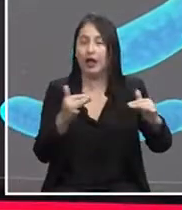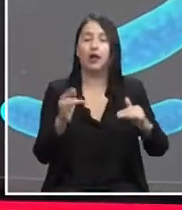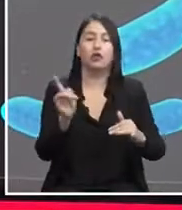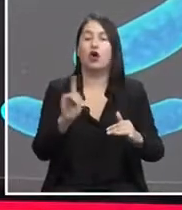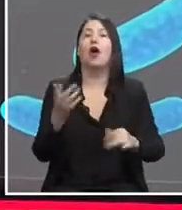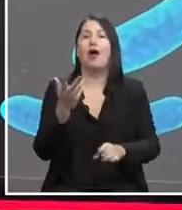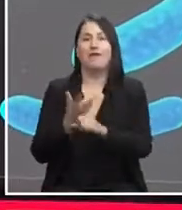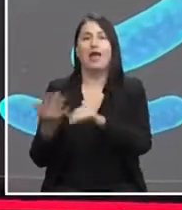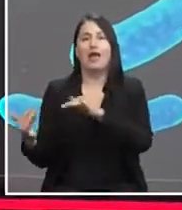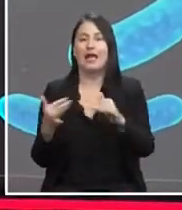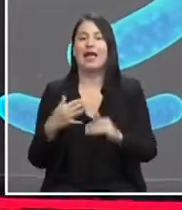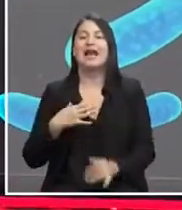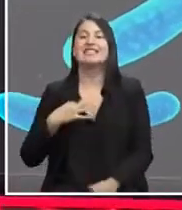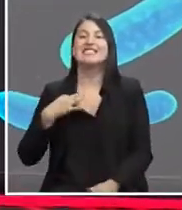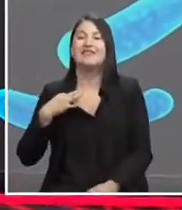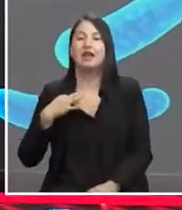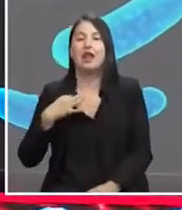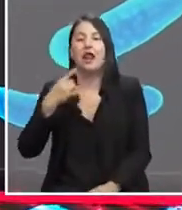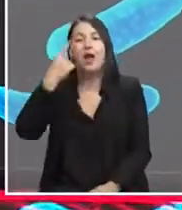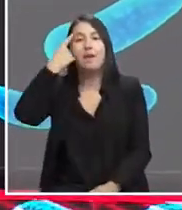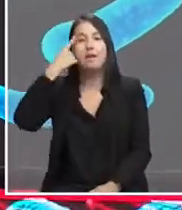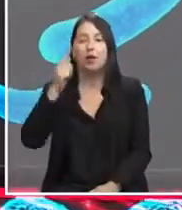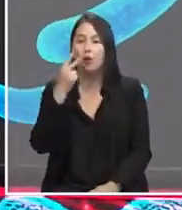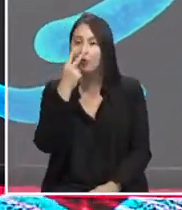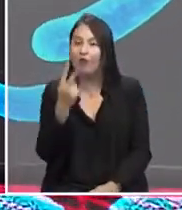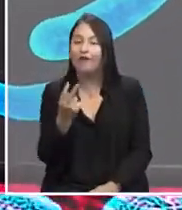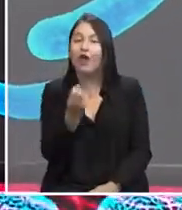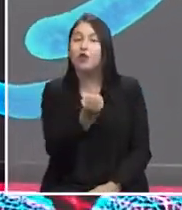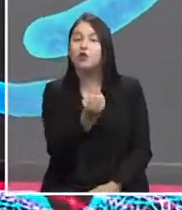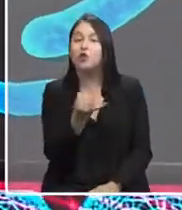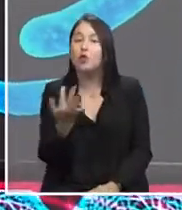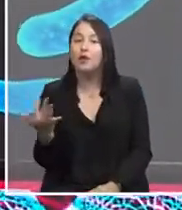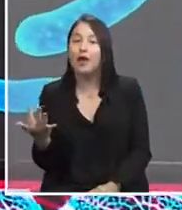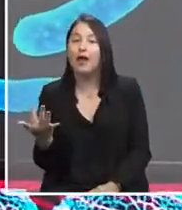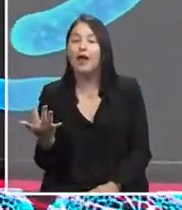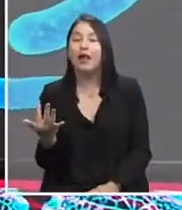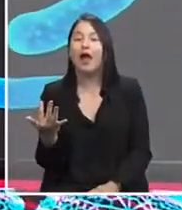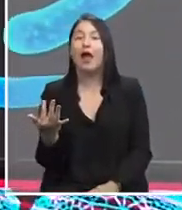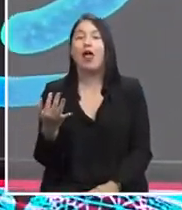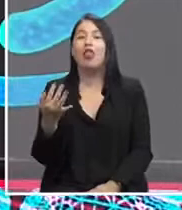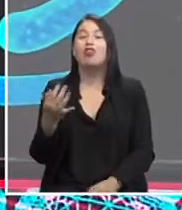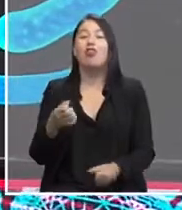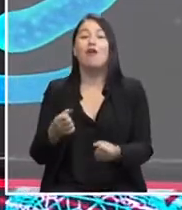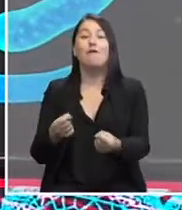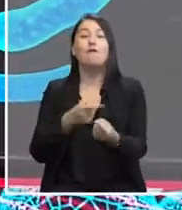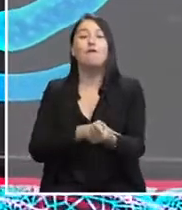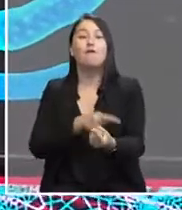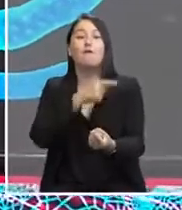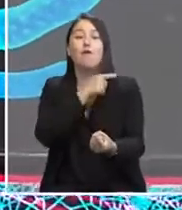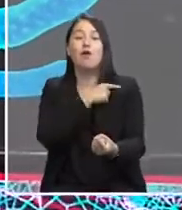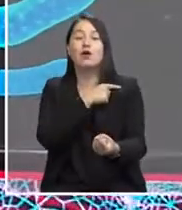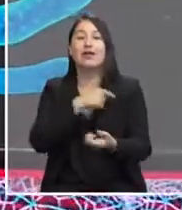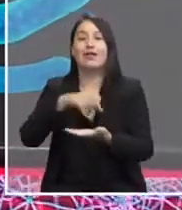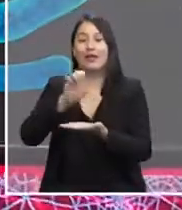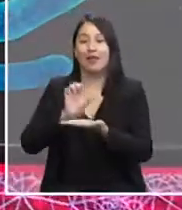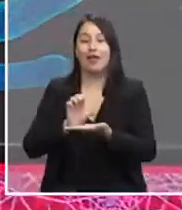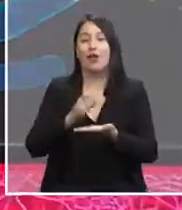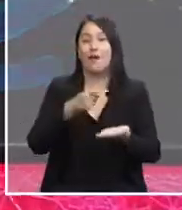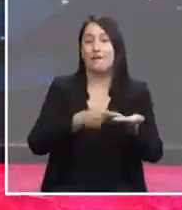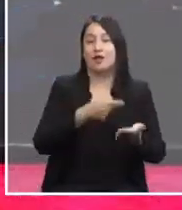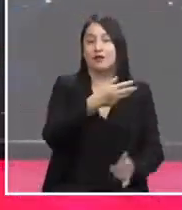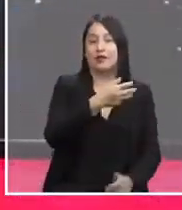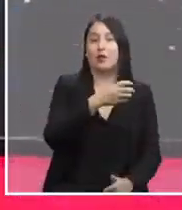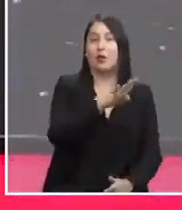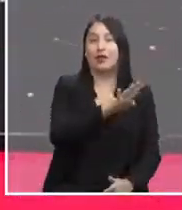number of state wars is declining since 1945 up to today.